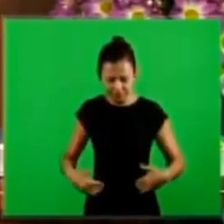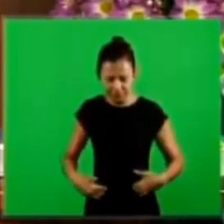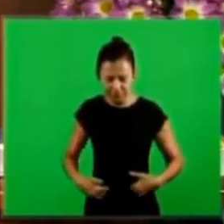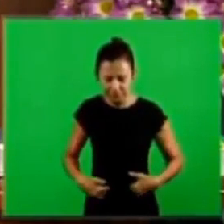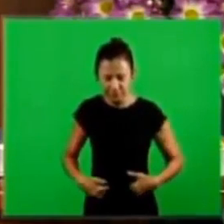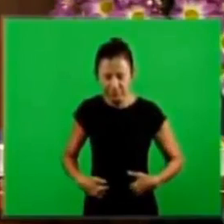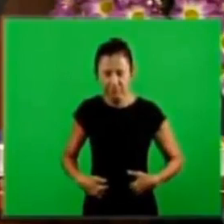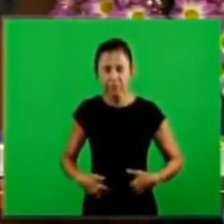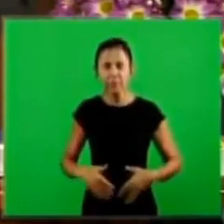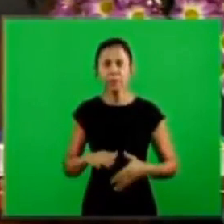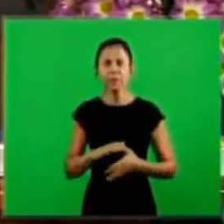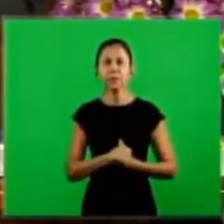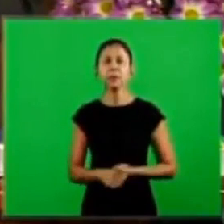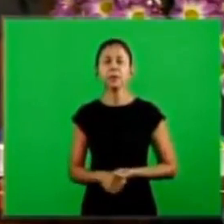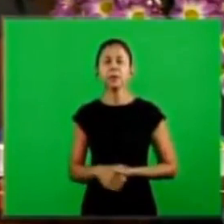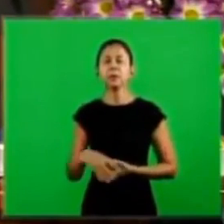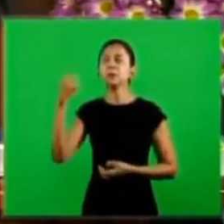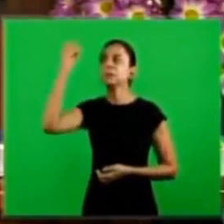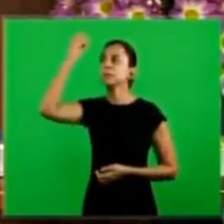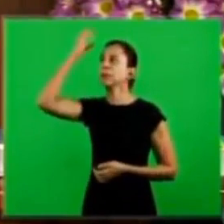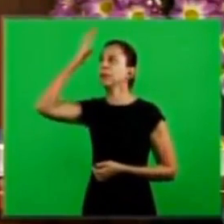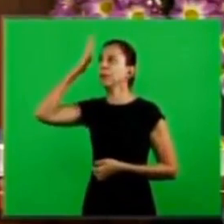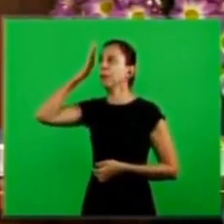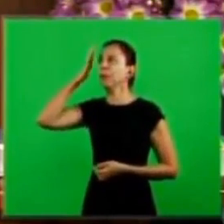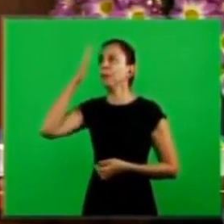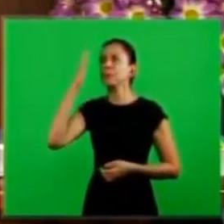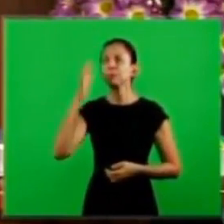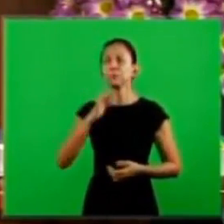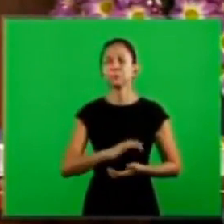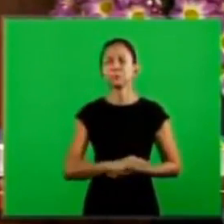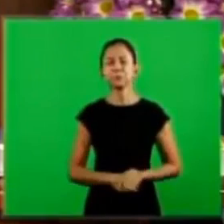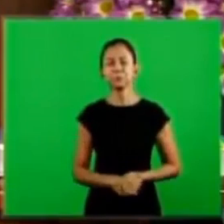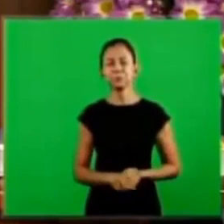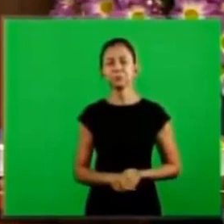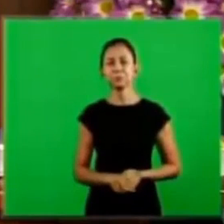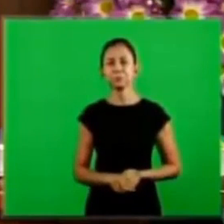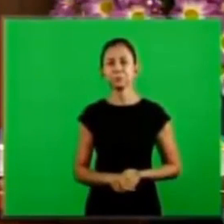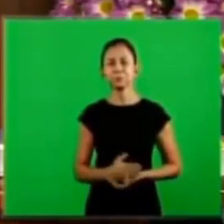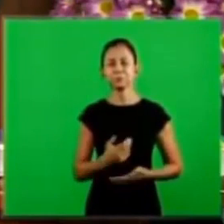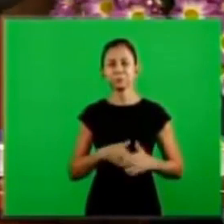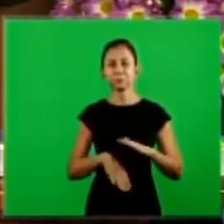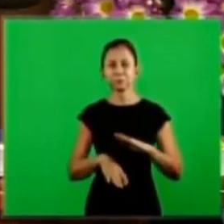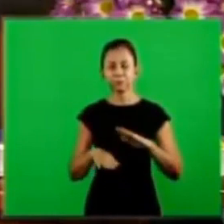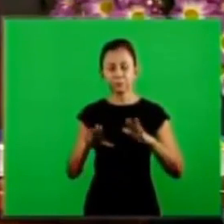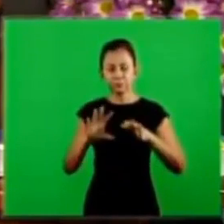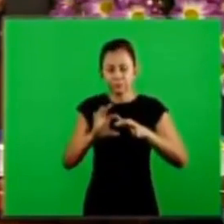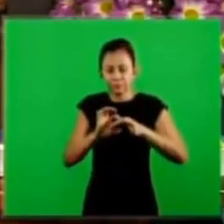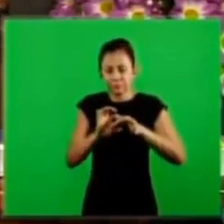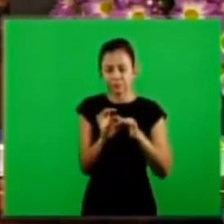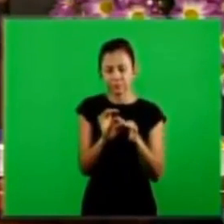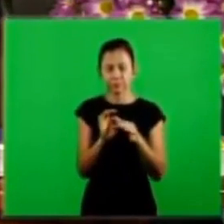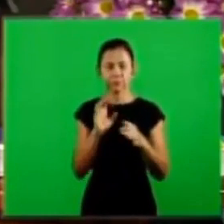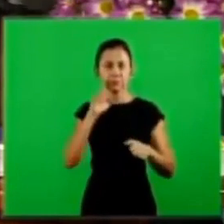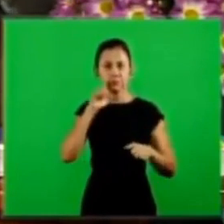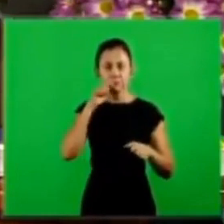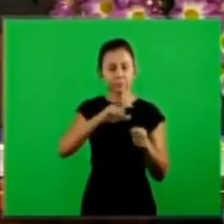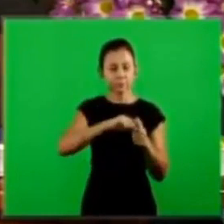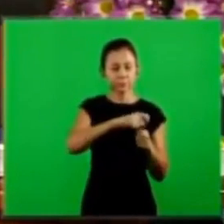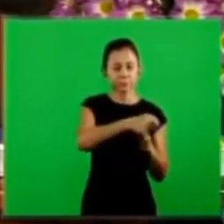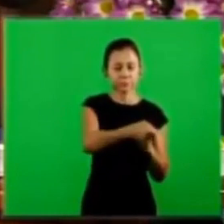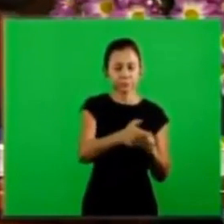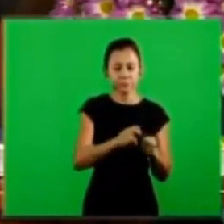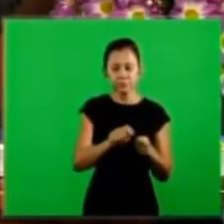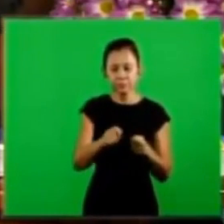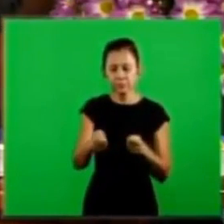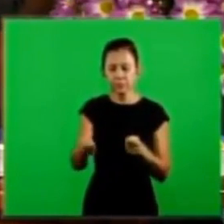the fellowship. The break of bread is the revelation of Jesus in the body. So